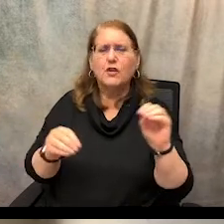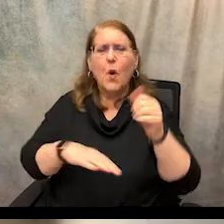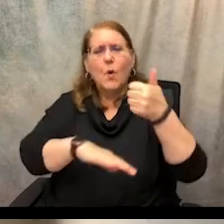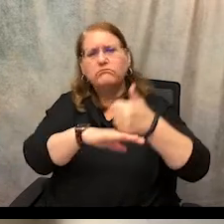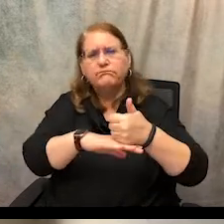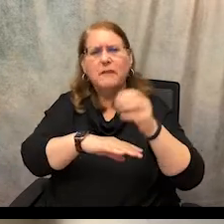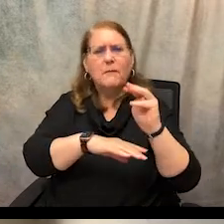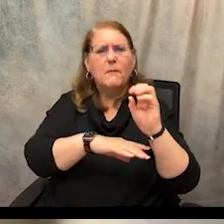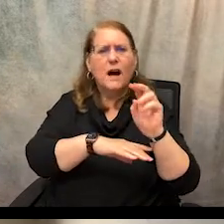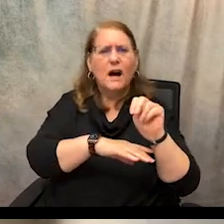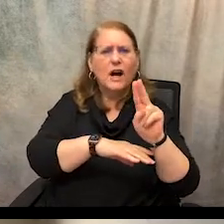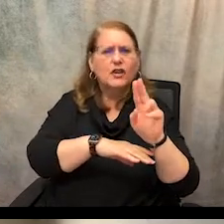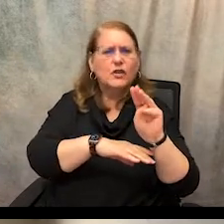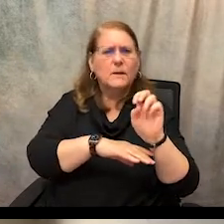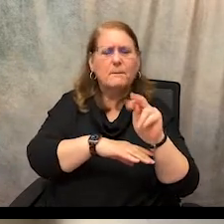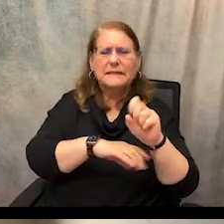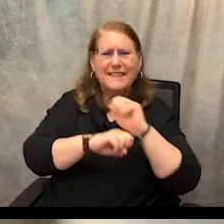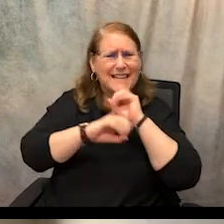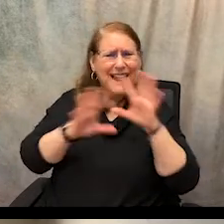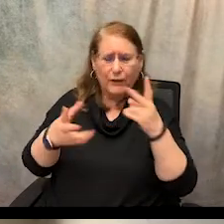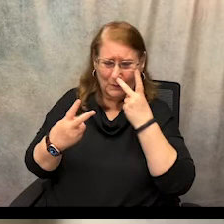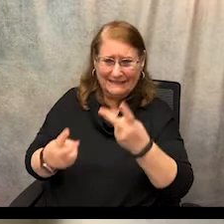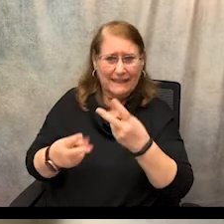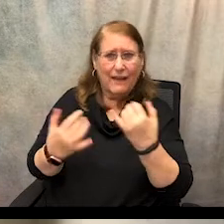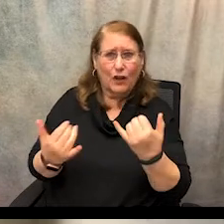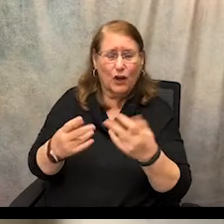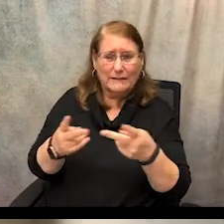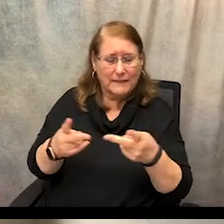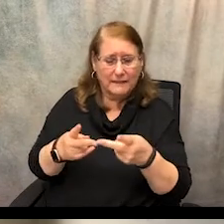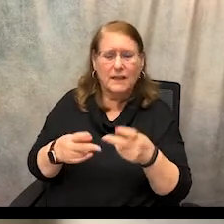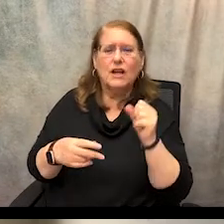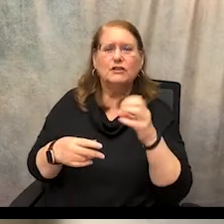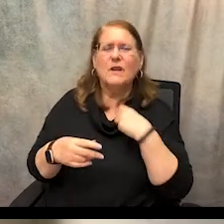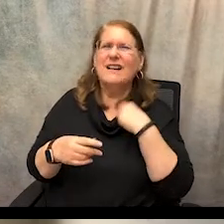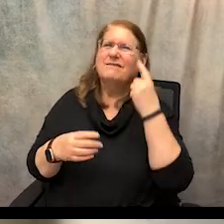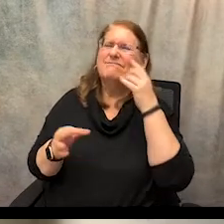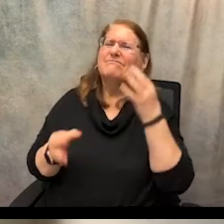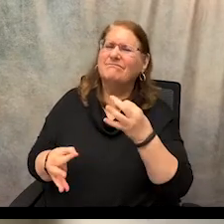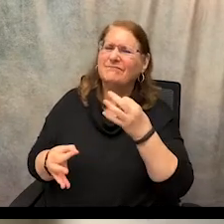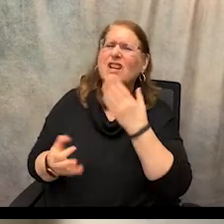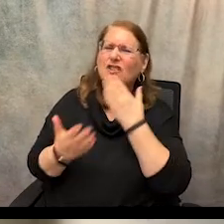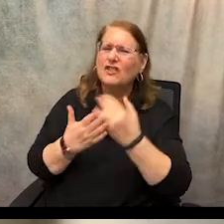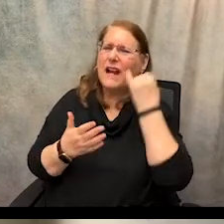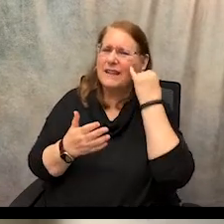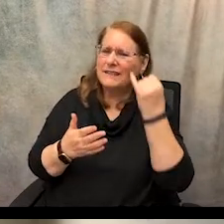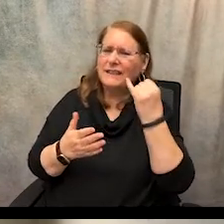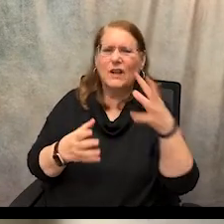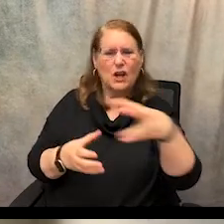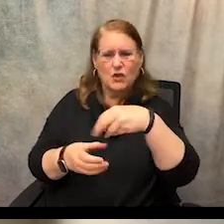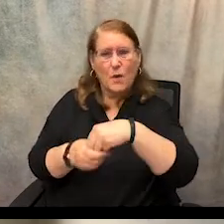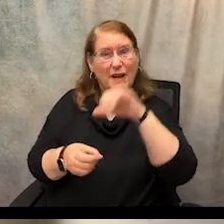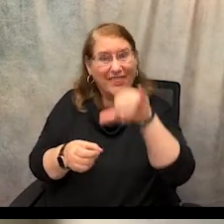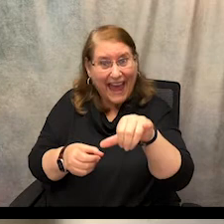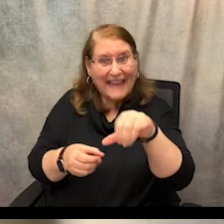at the current sites. So I figured that I should try to incorporate that into